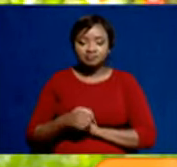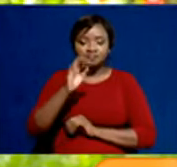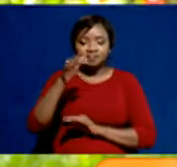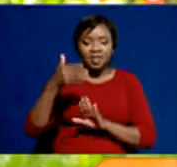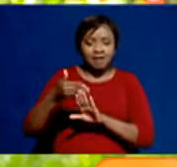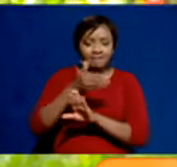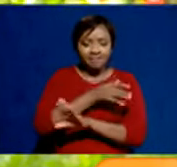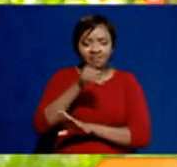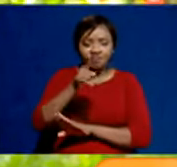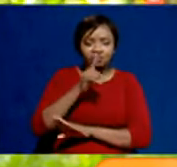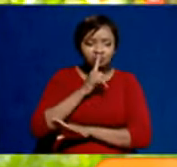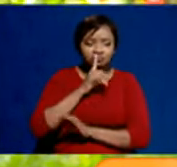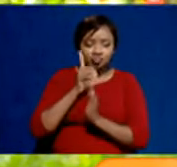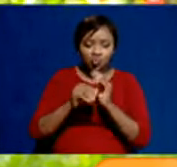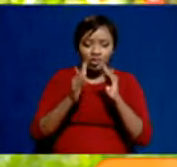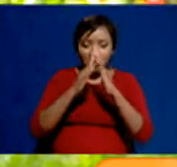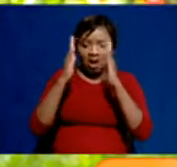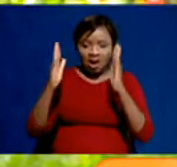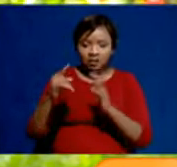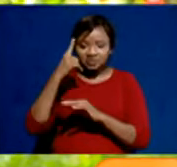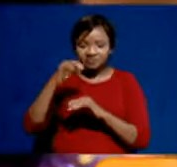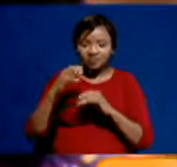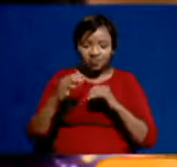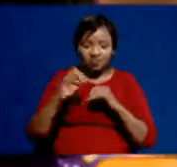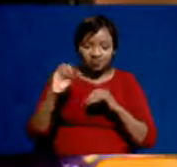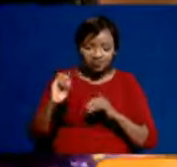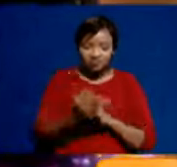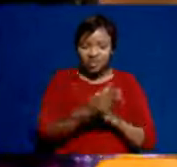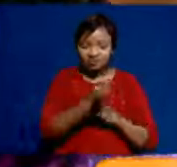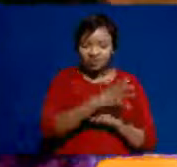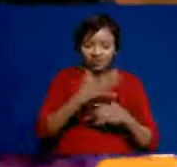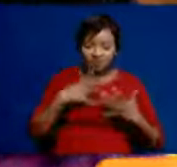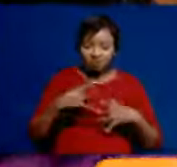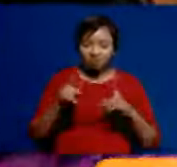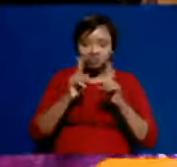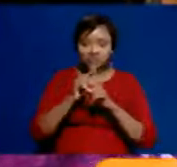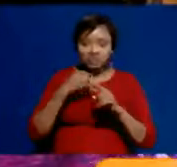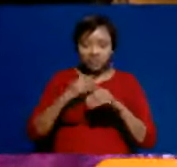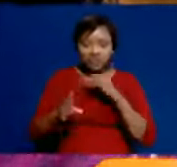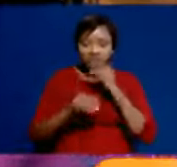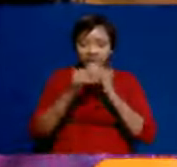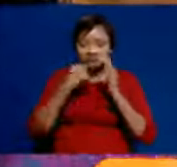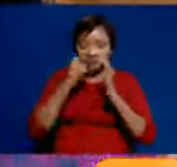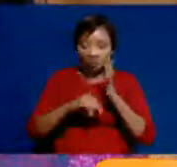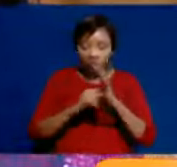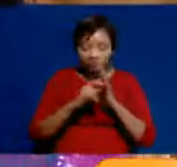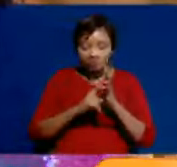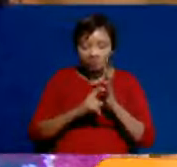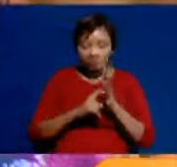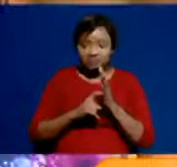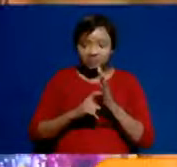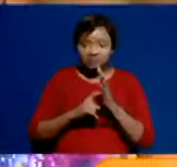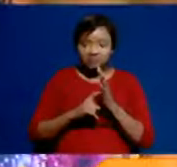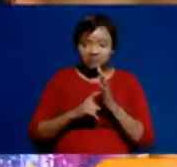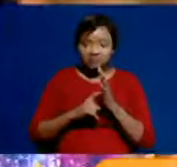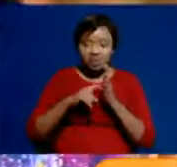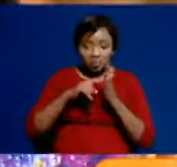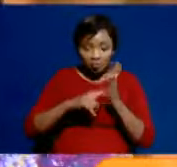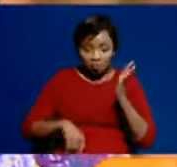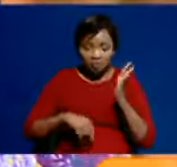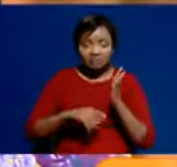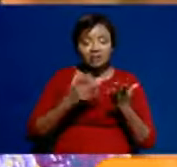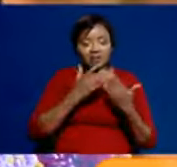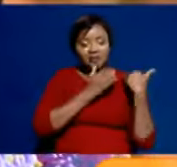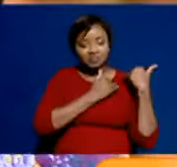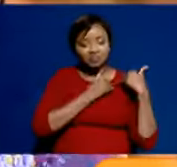about housing for the underprivileged. Mm-hmm. And I had said it's a county which can step in the way the council used to